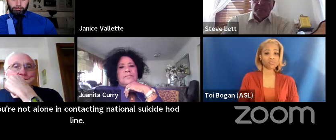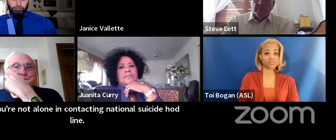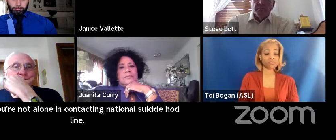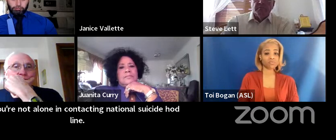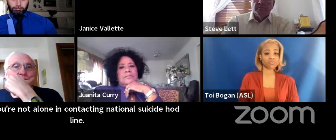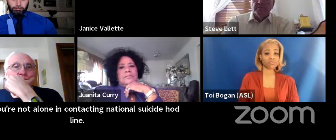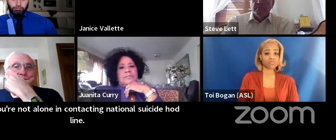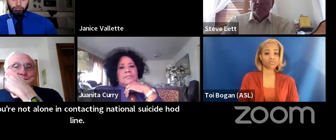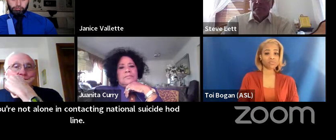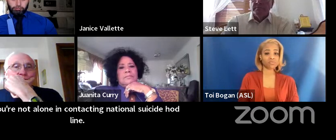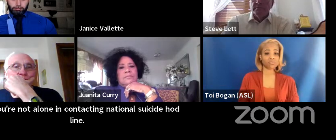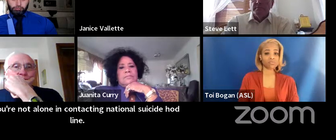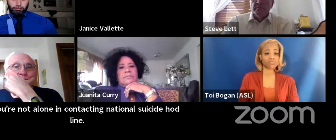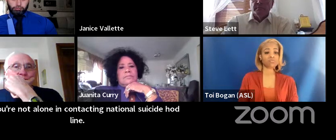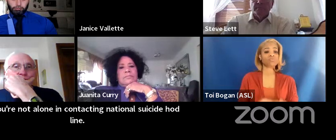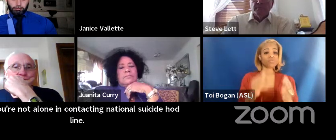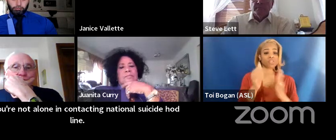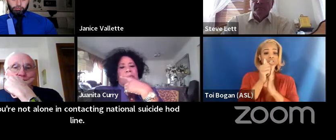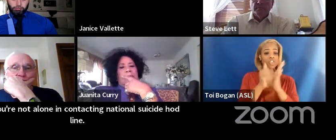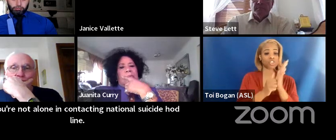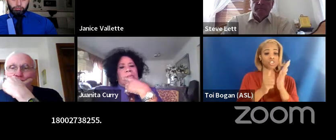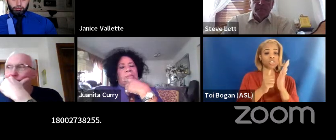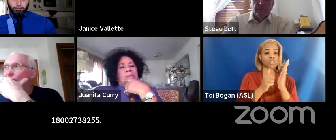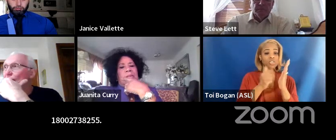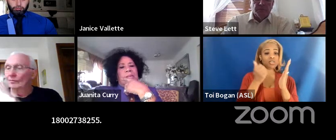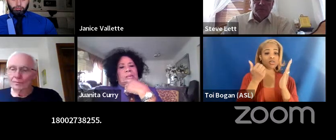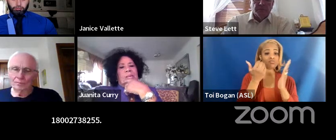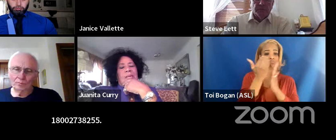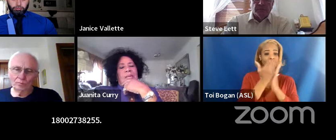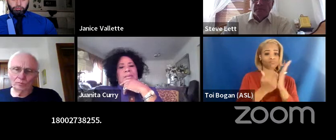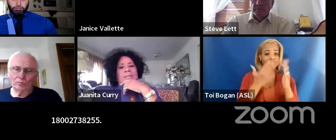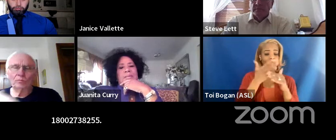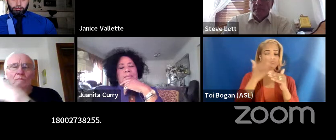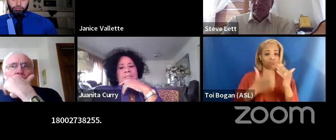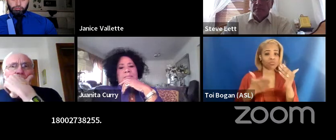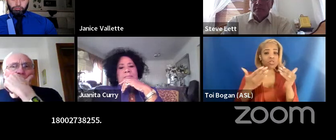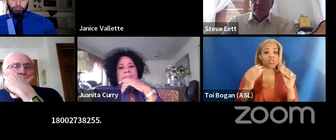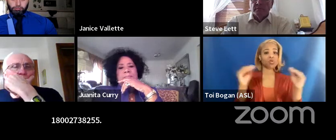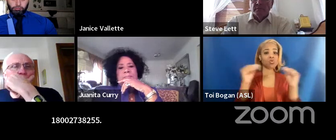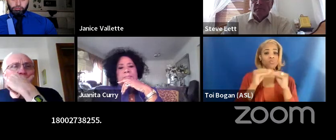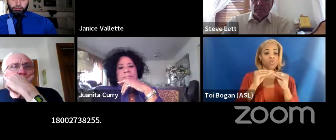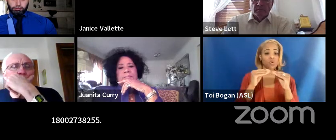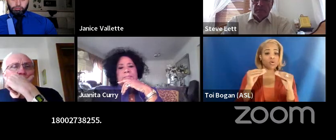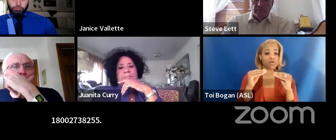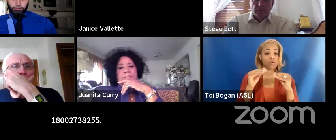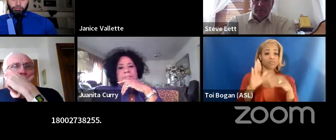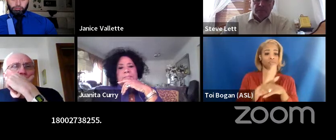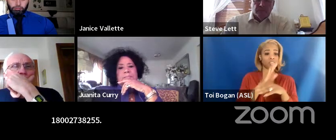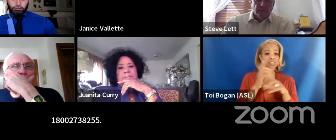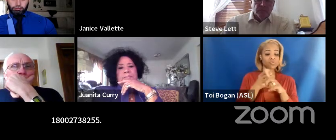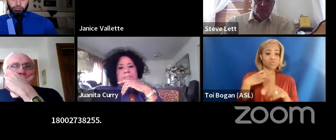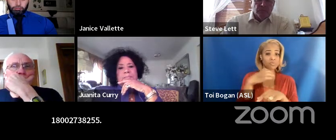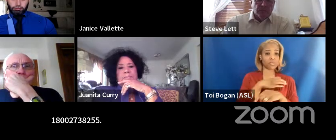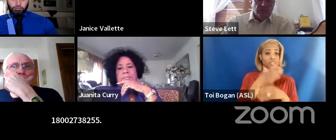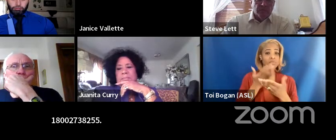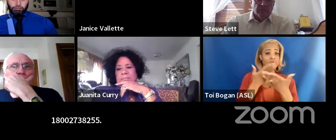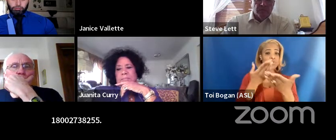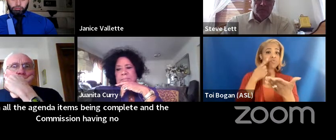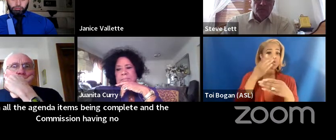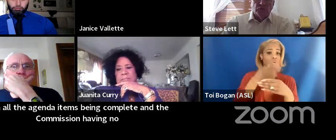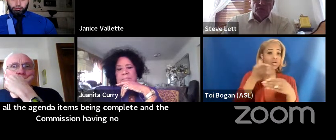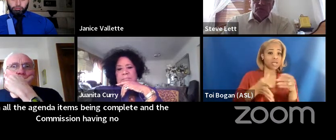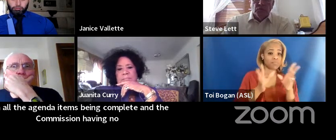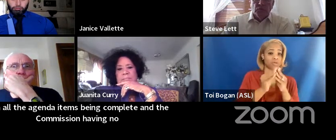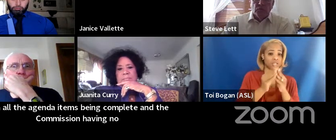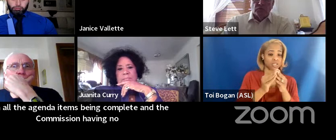1-800-273-8255. With all the agenda items being complete and the commission having no further business, a motion to adjourn is in order.